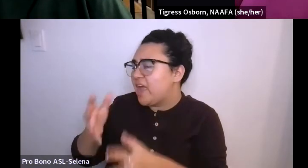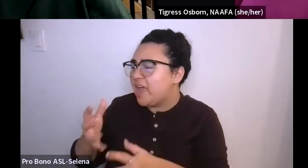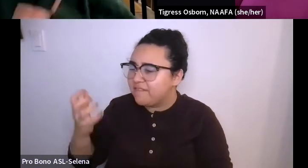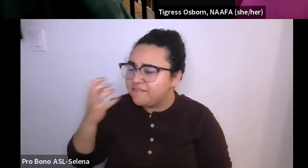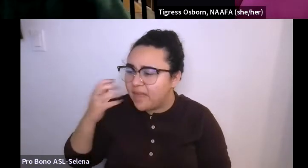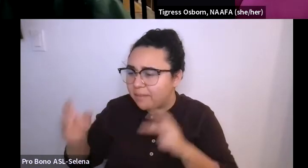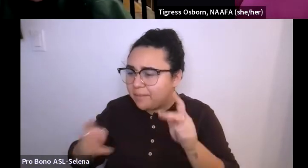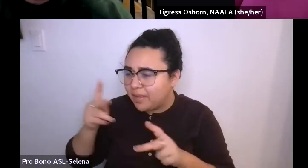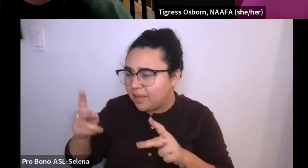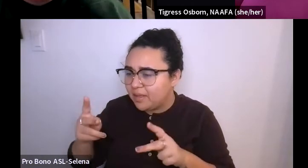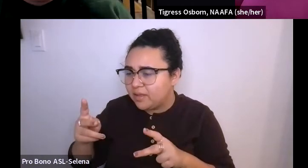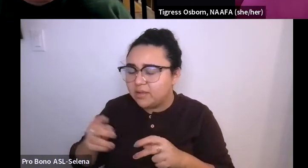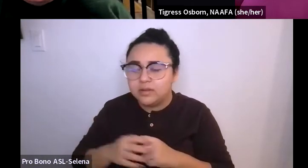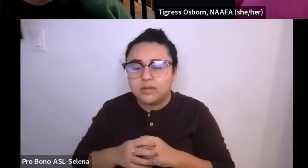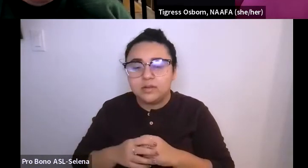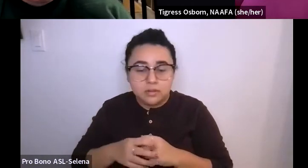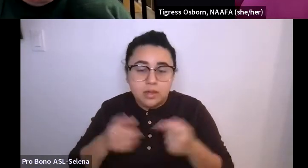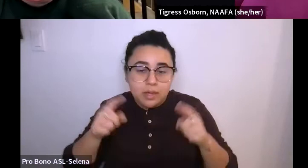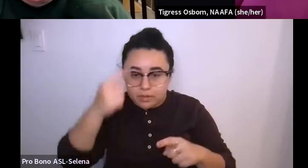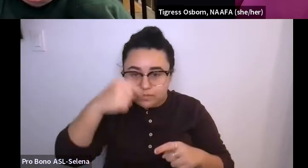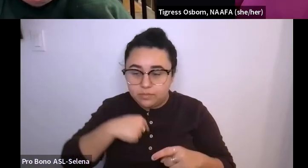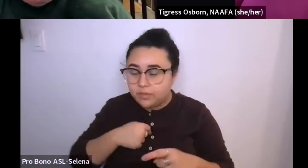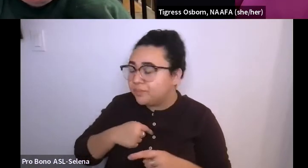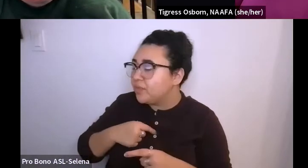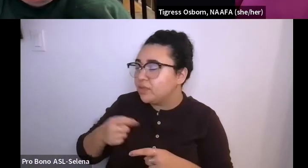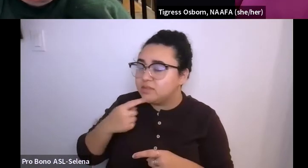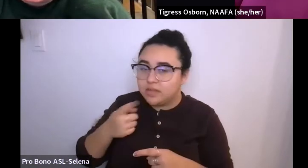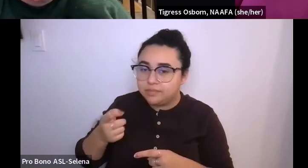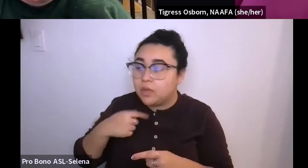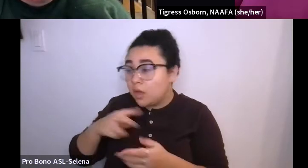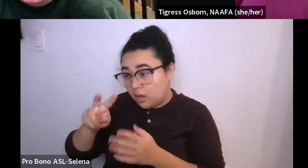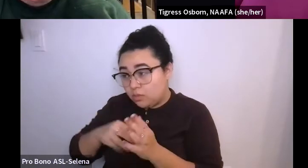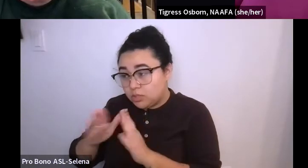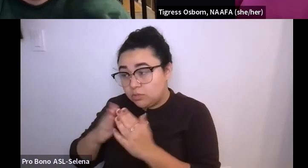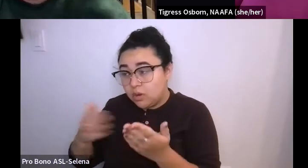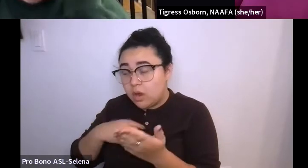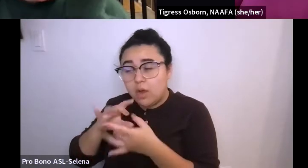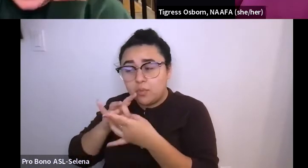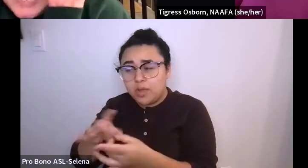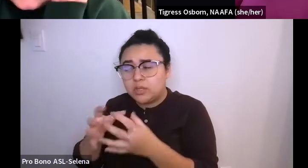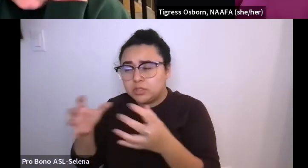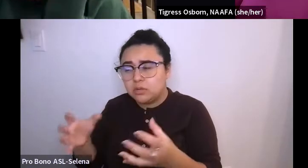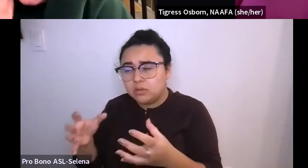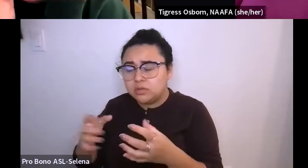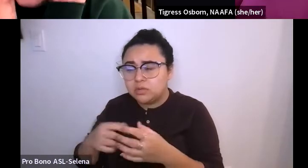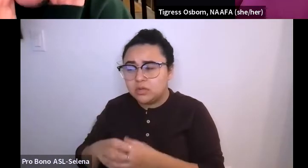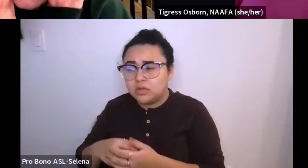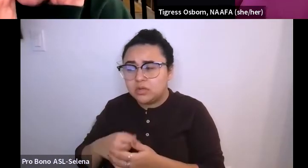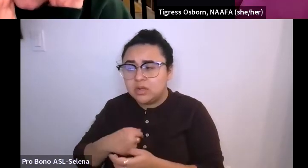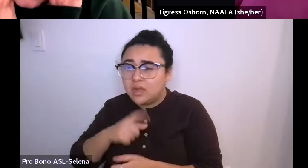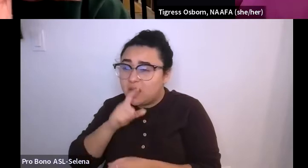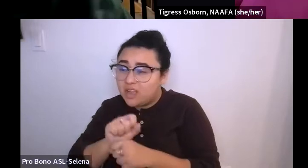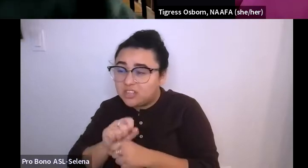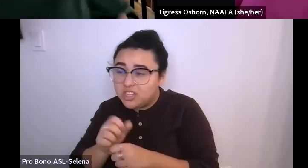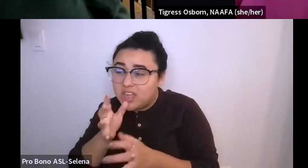they go, oh, I read your book and I just related so much. Like, I actually hate fat